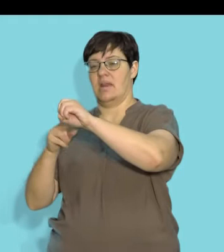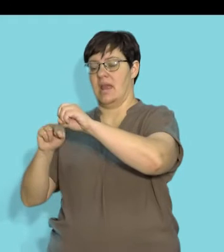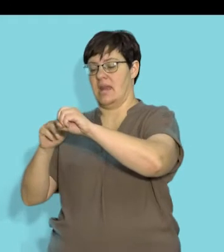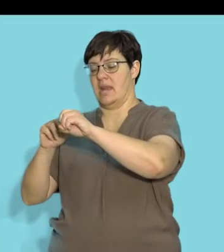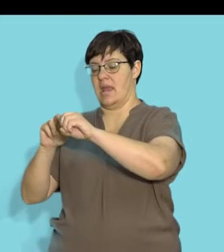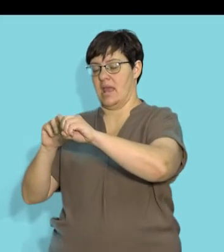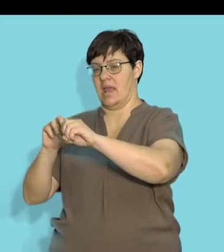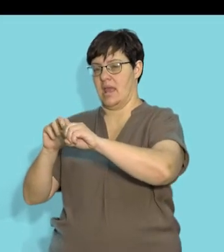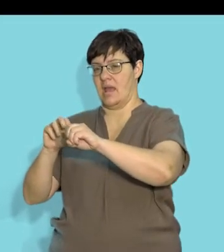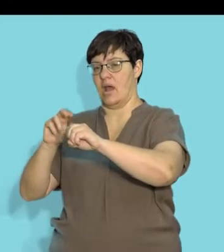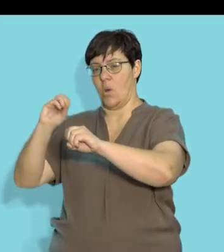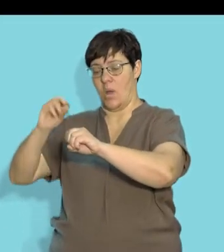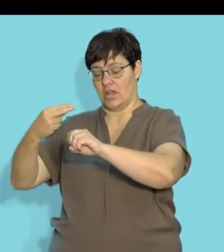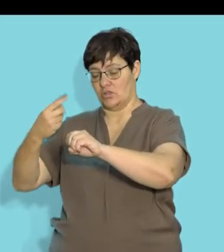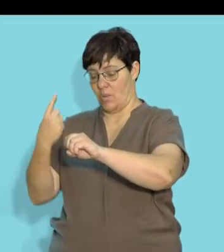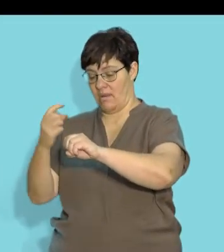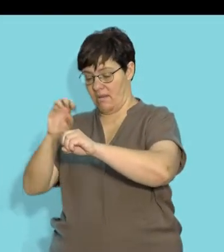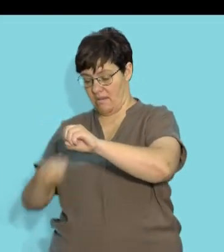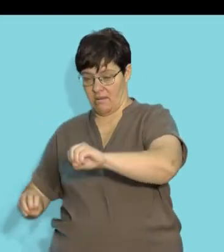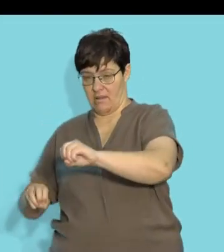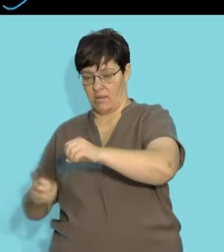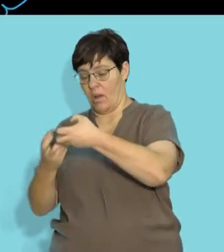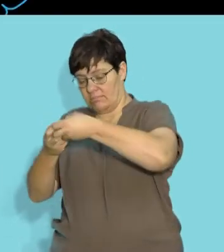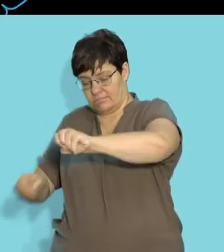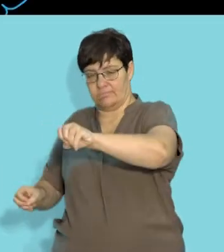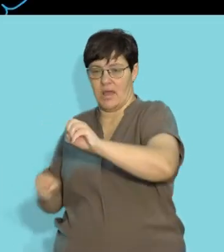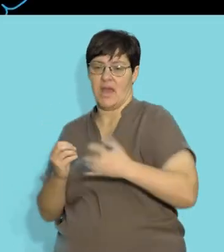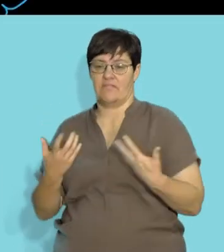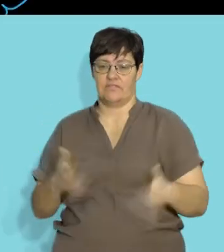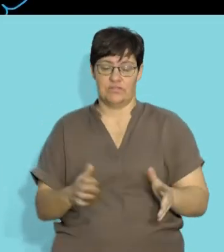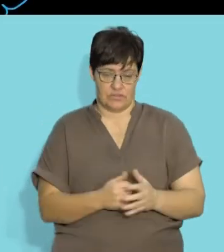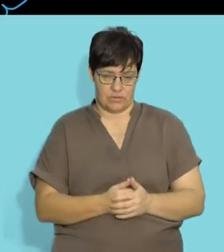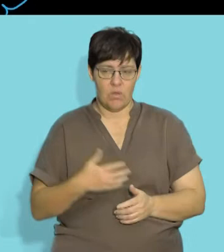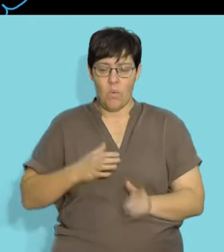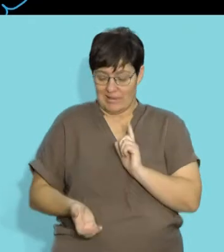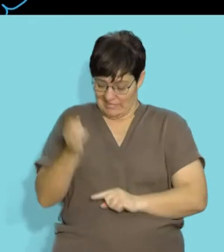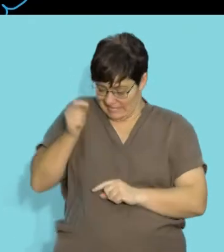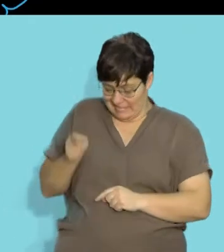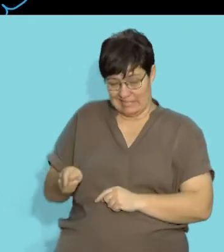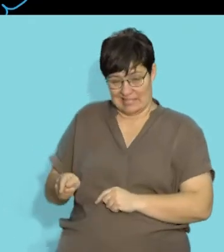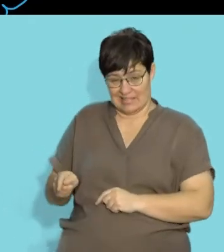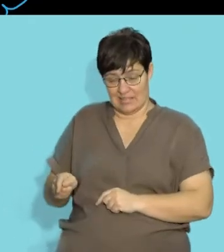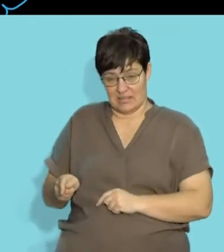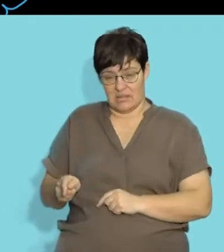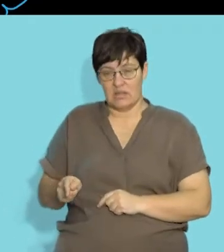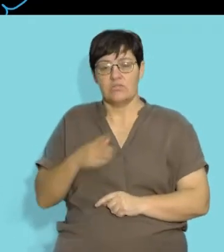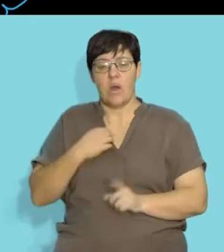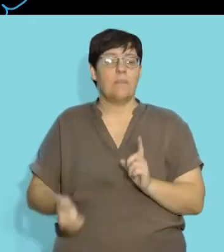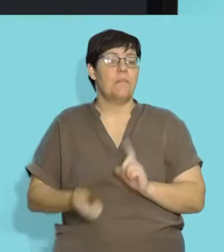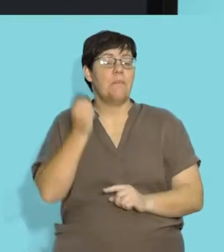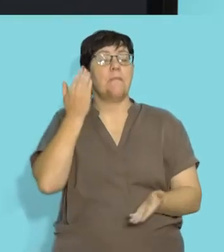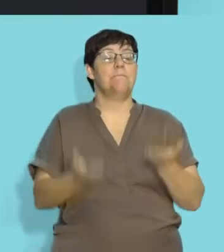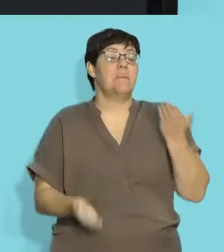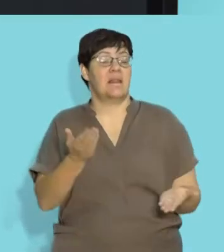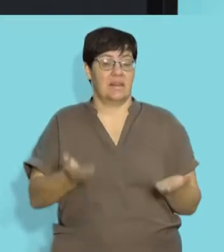words, this is the concentration that the question actually requires us to determine. But in determining it,